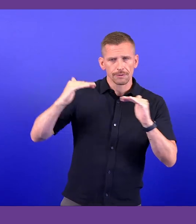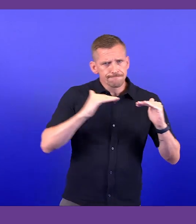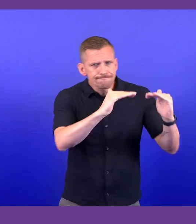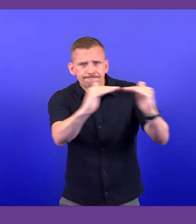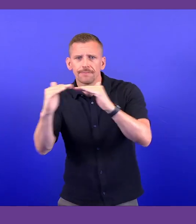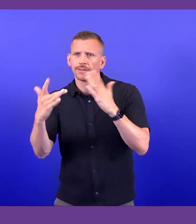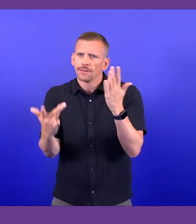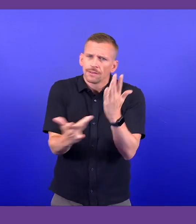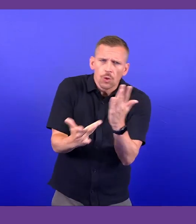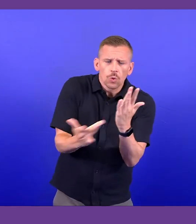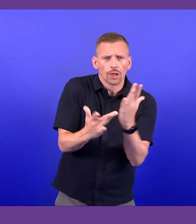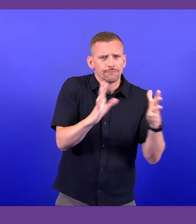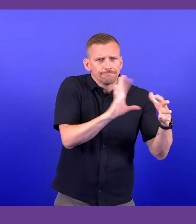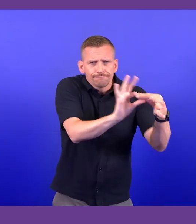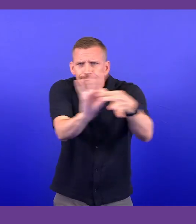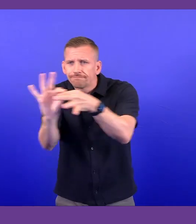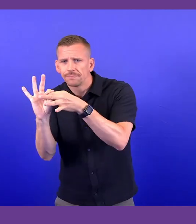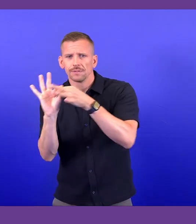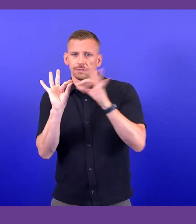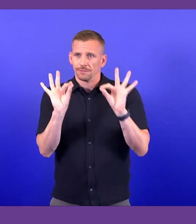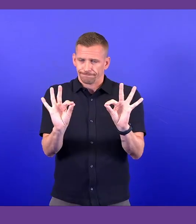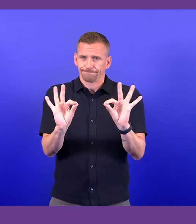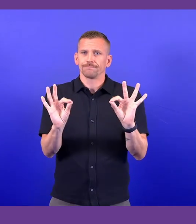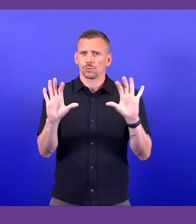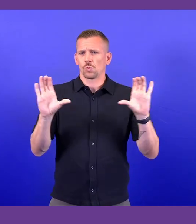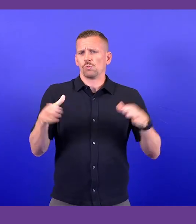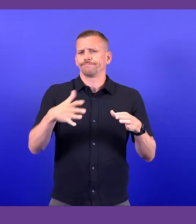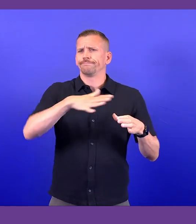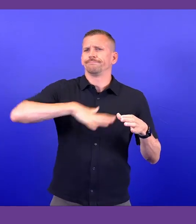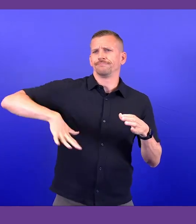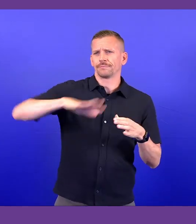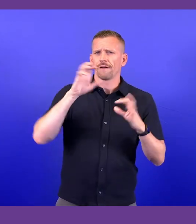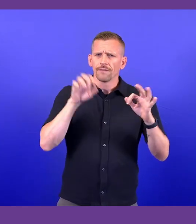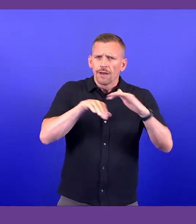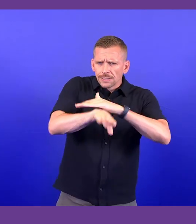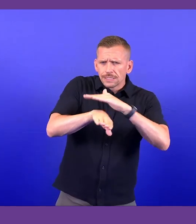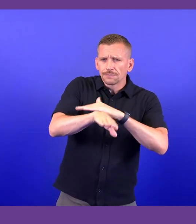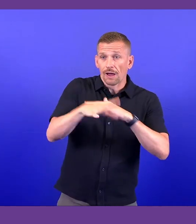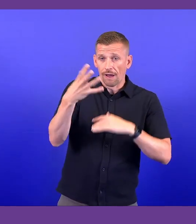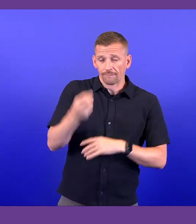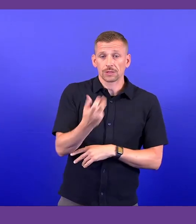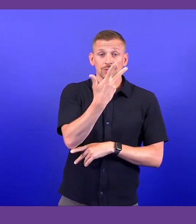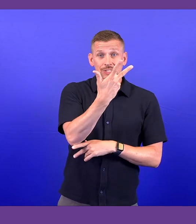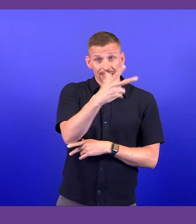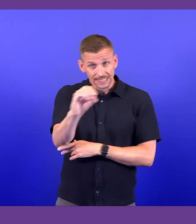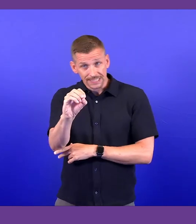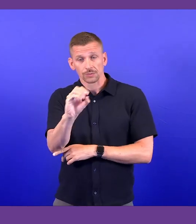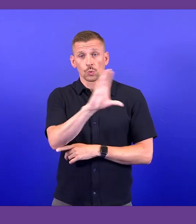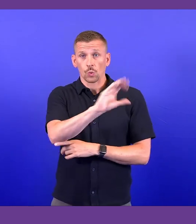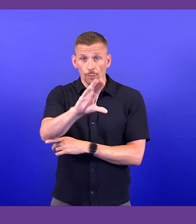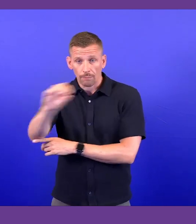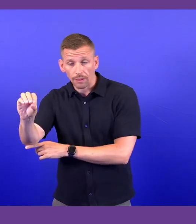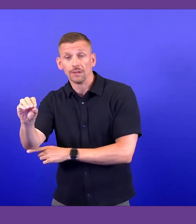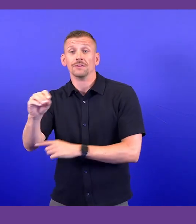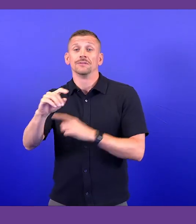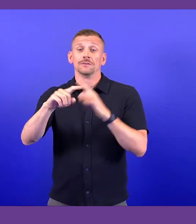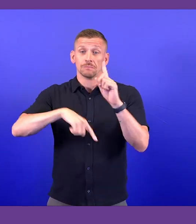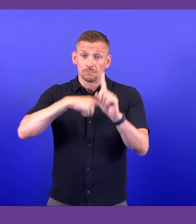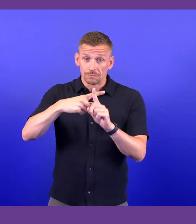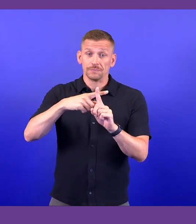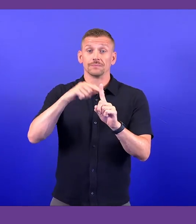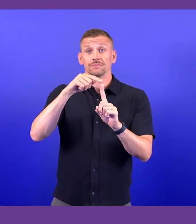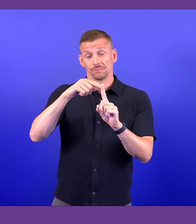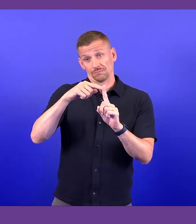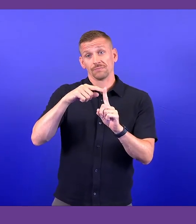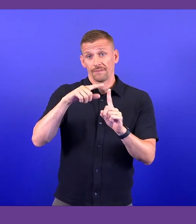group called Passage, gathering more than 30 operators in 25 countries. And it's composed of train